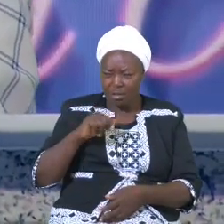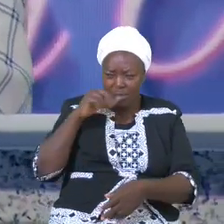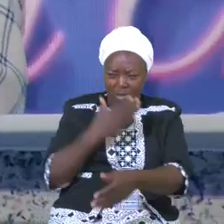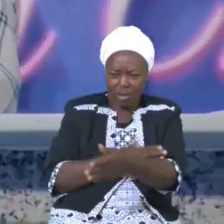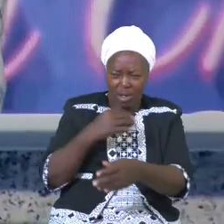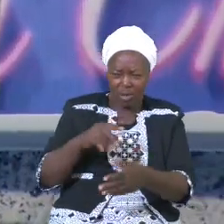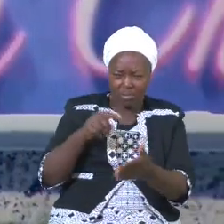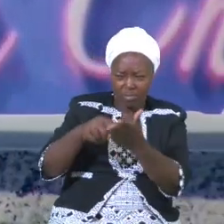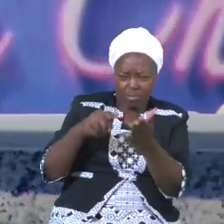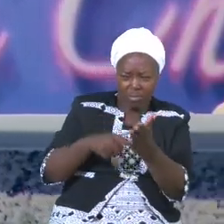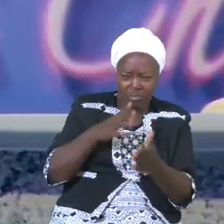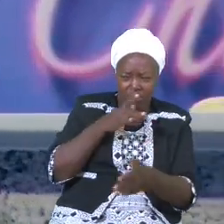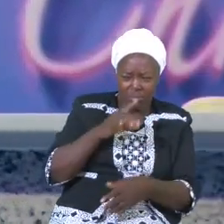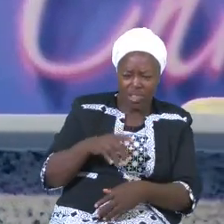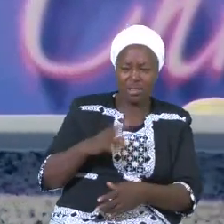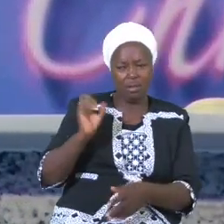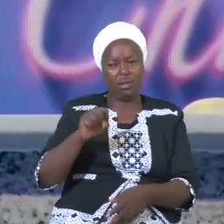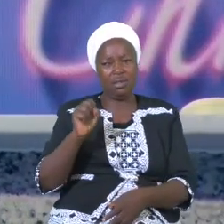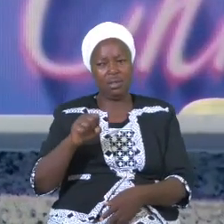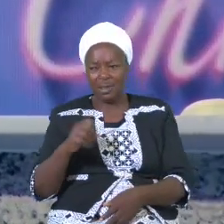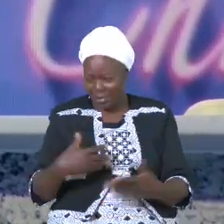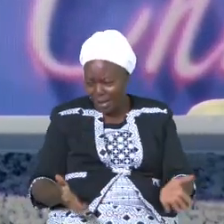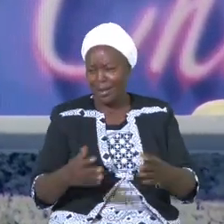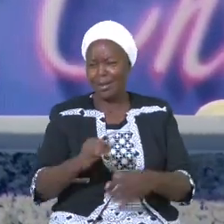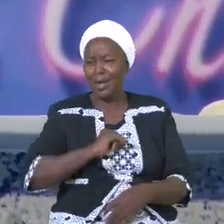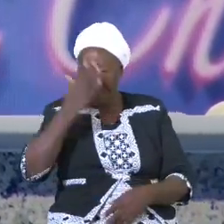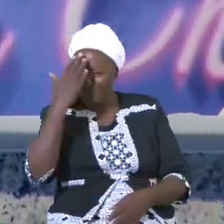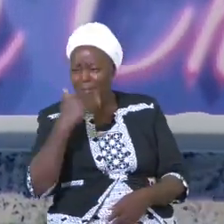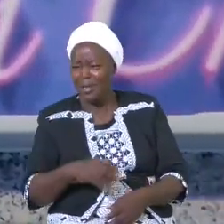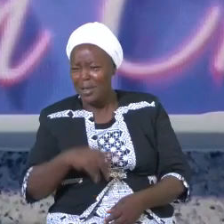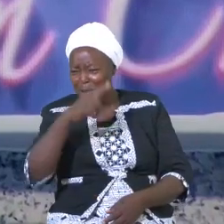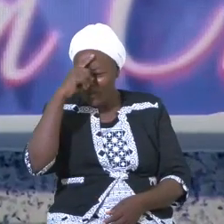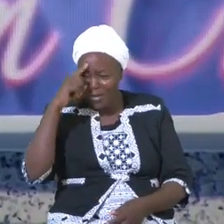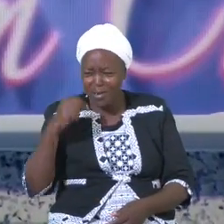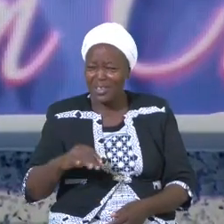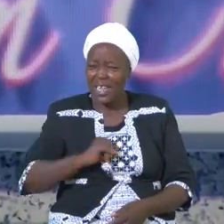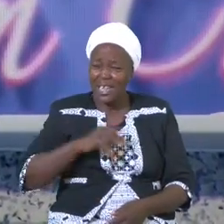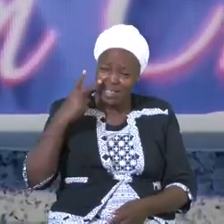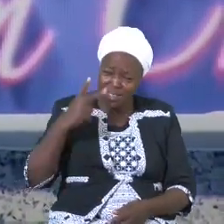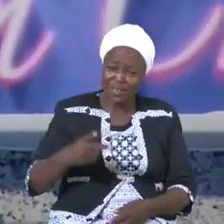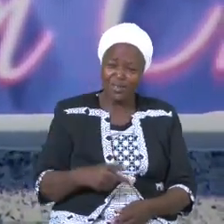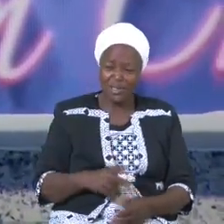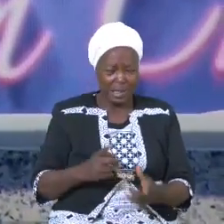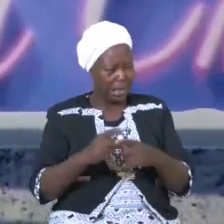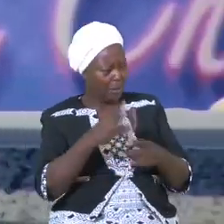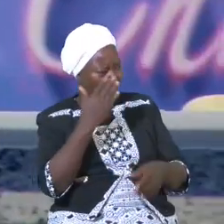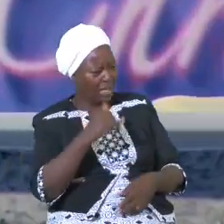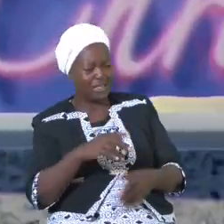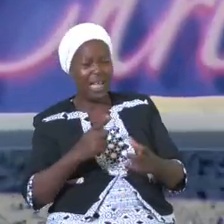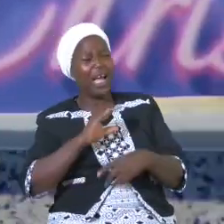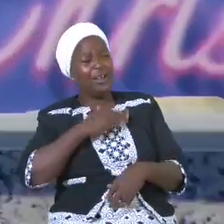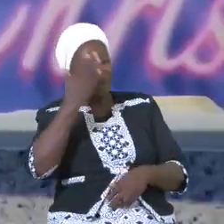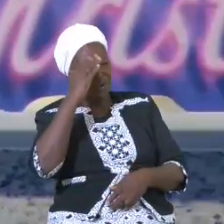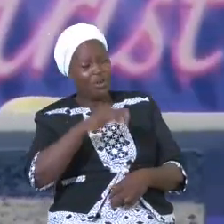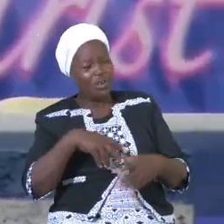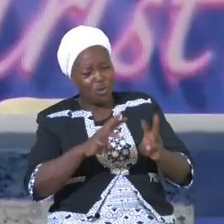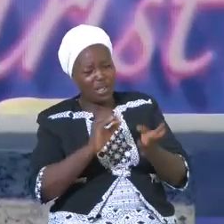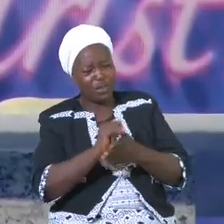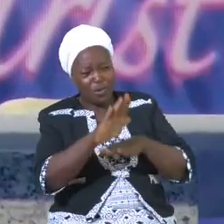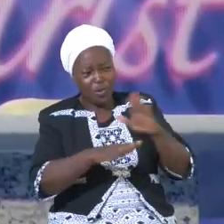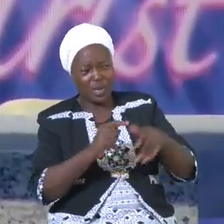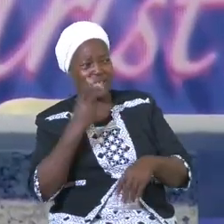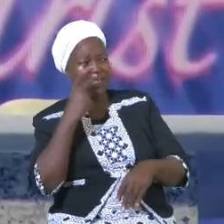tell how could you tell like mother like daughter the same thing with god when